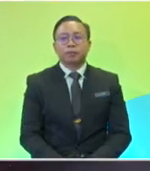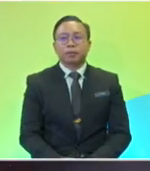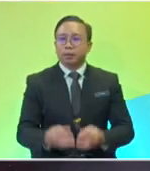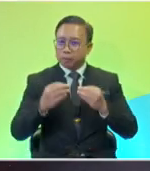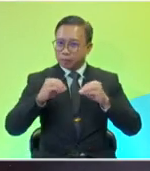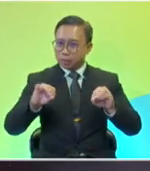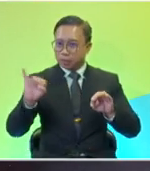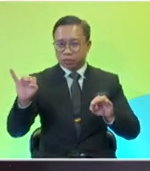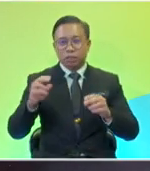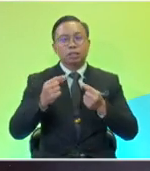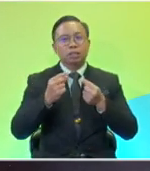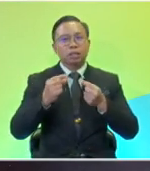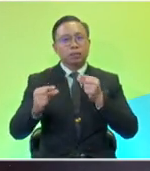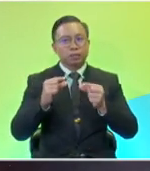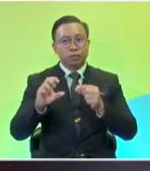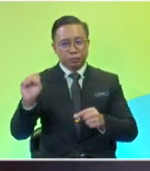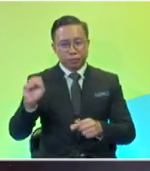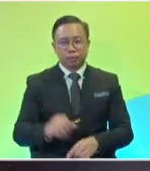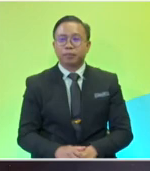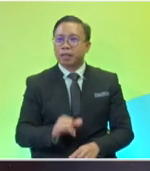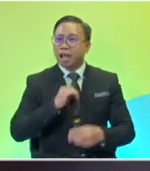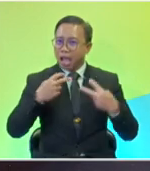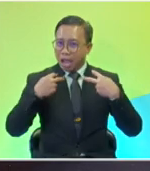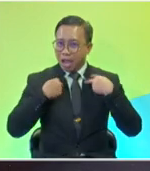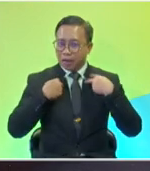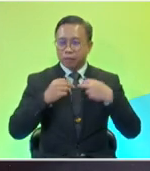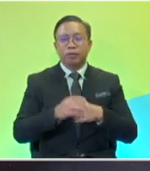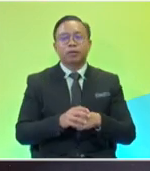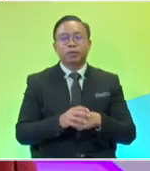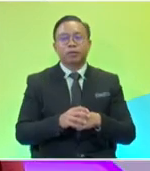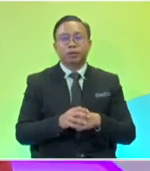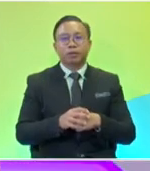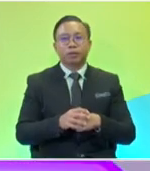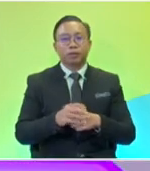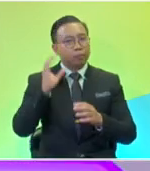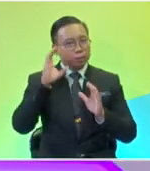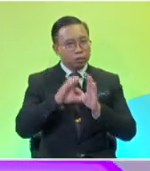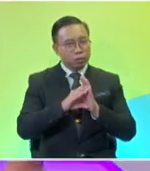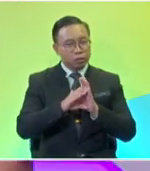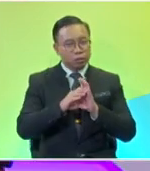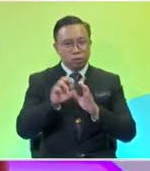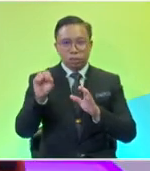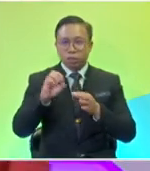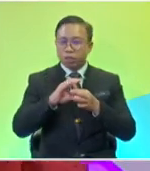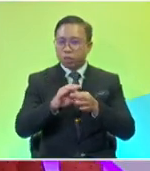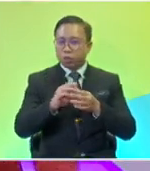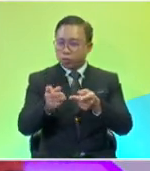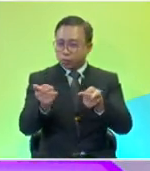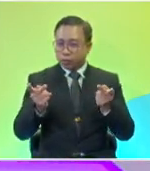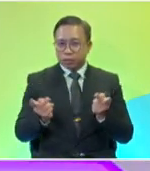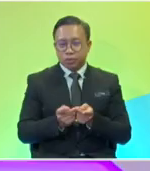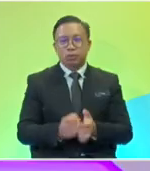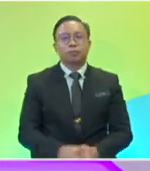this teacher. Play a lot of games. No? Okay, I have here with me a few pictures of places. Okay, let's see. What do I have